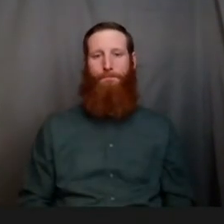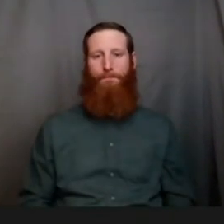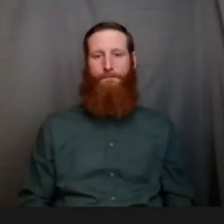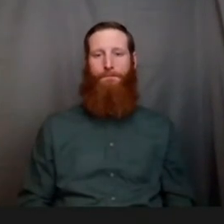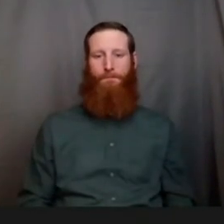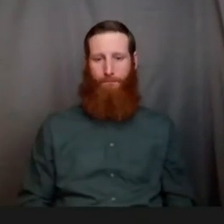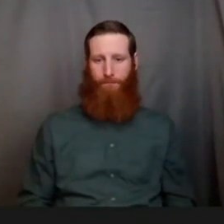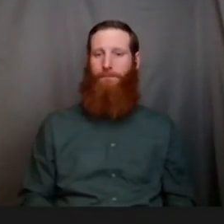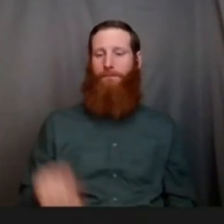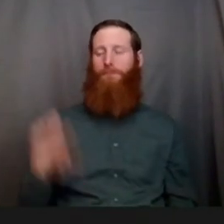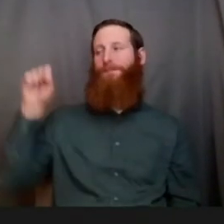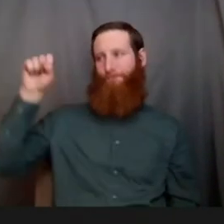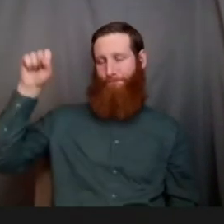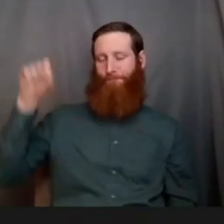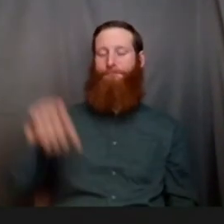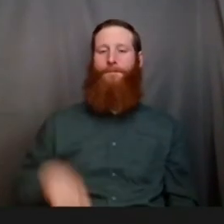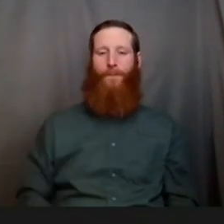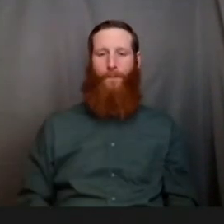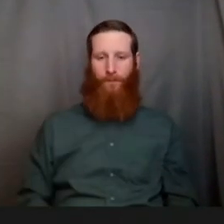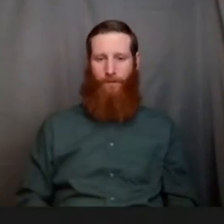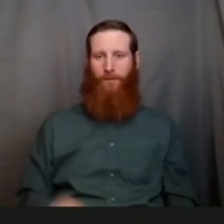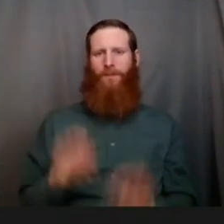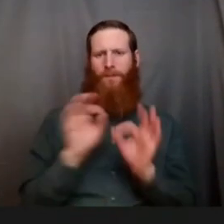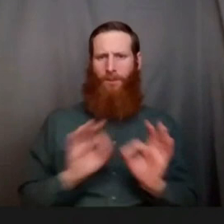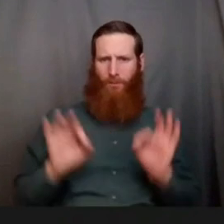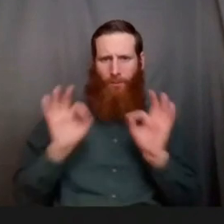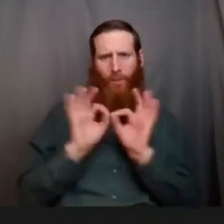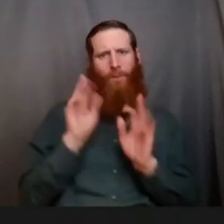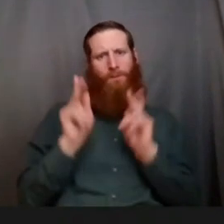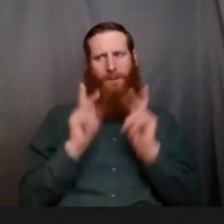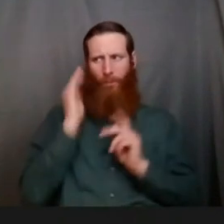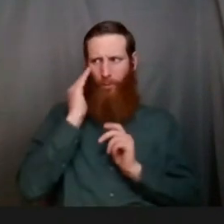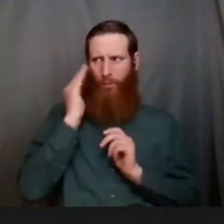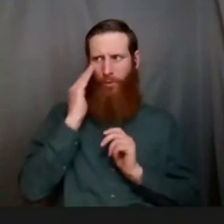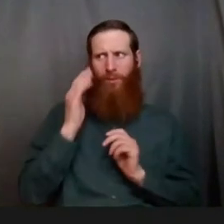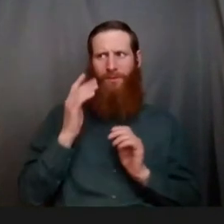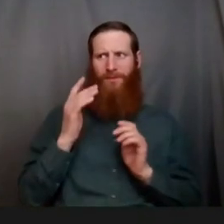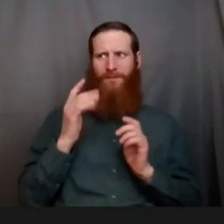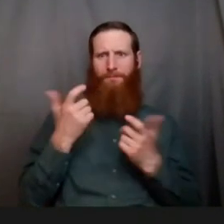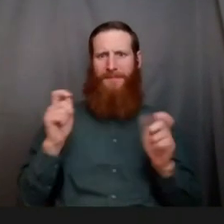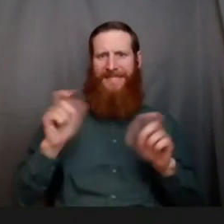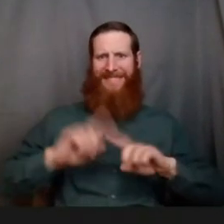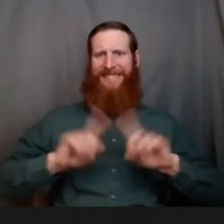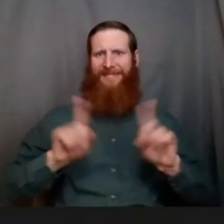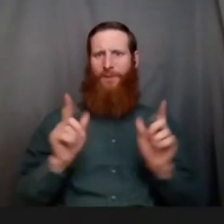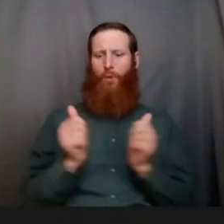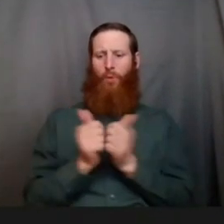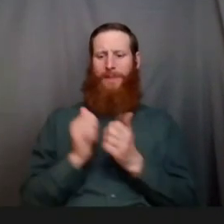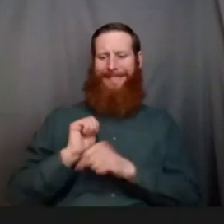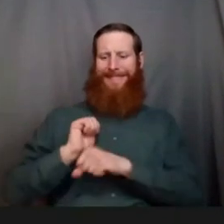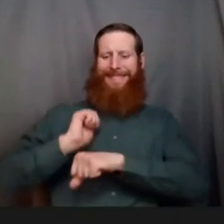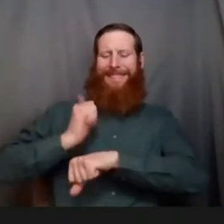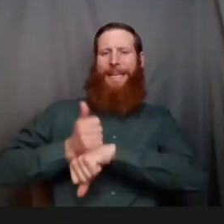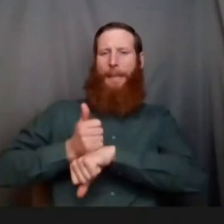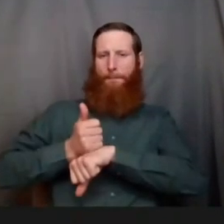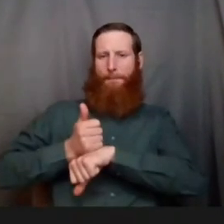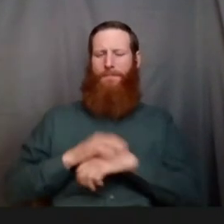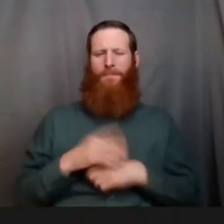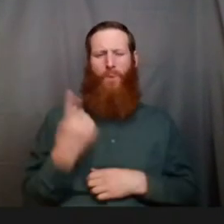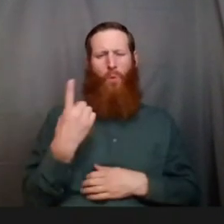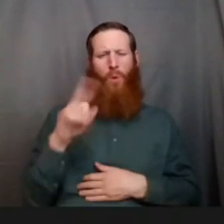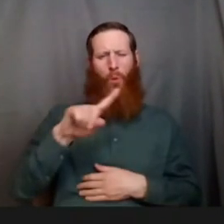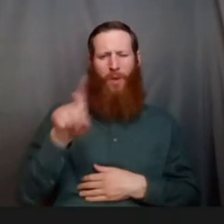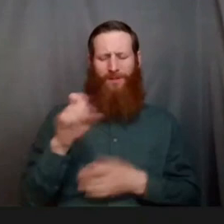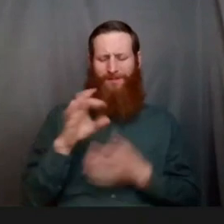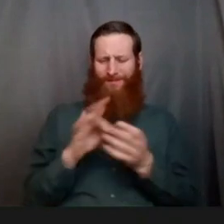Yeah, I think that's just really, it's important for people to know that there's a real difference right now in our setup. There's a question about staff being